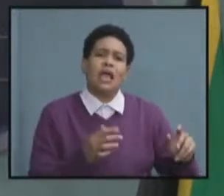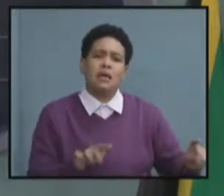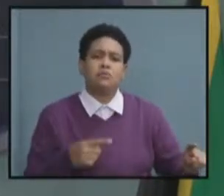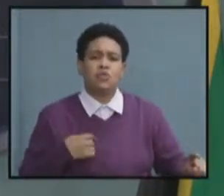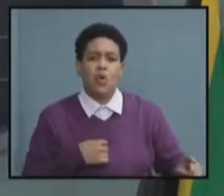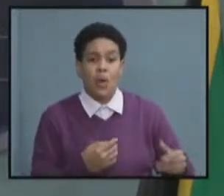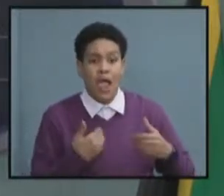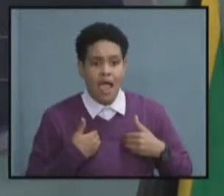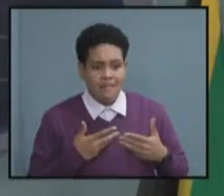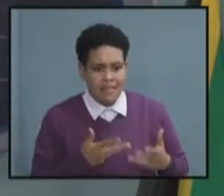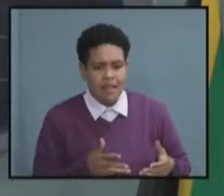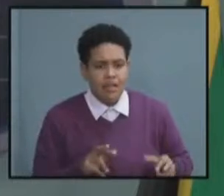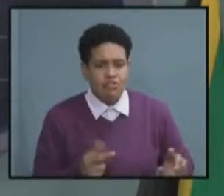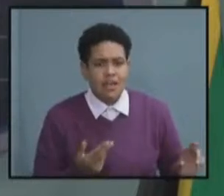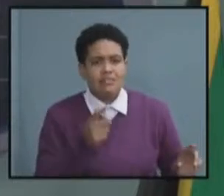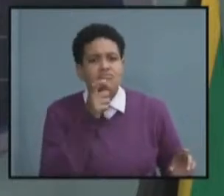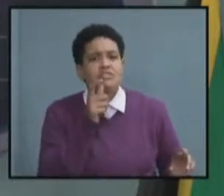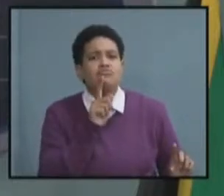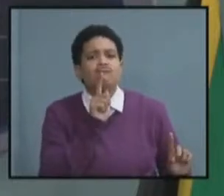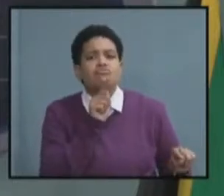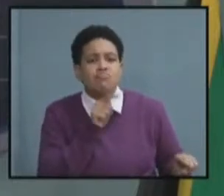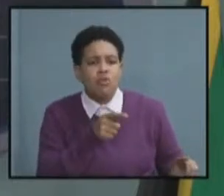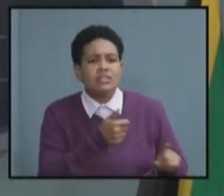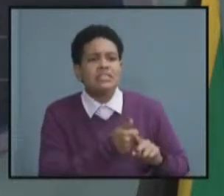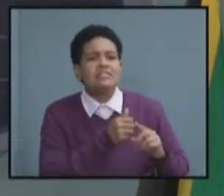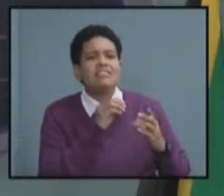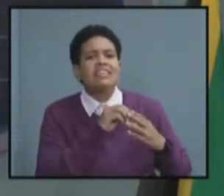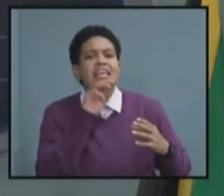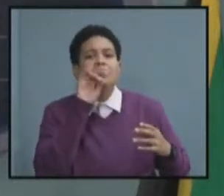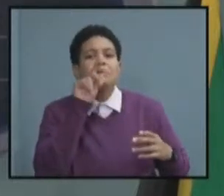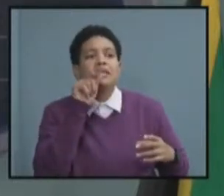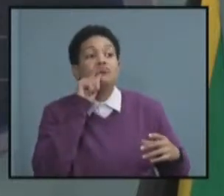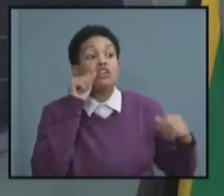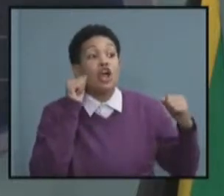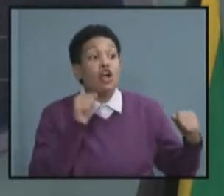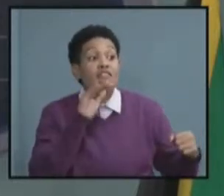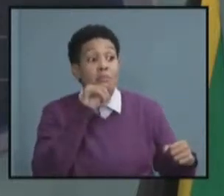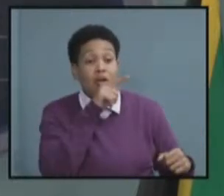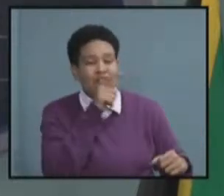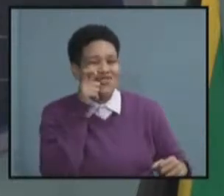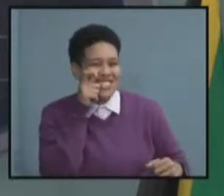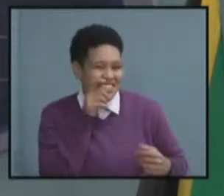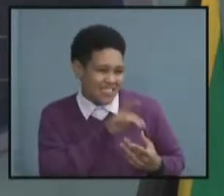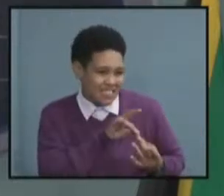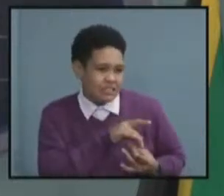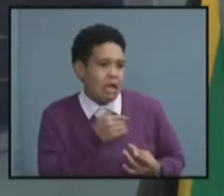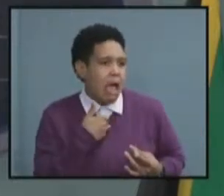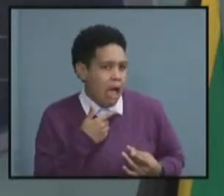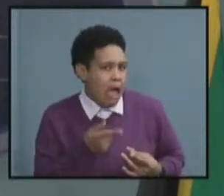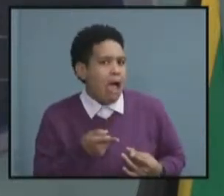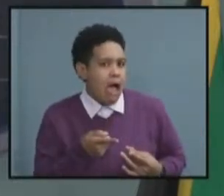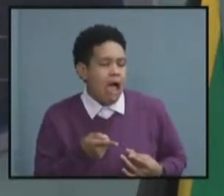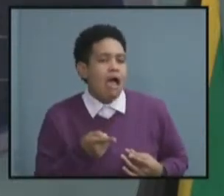do have a case, as reported in the media and confirmed by you a short while ago, of a